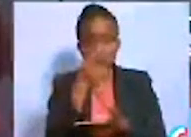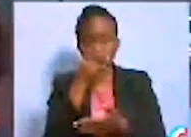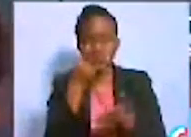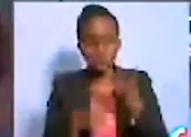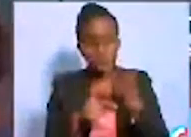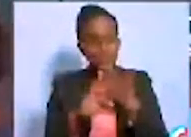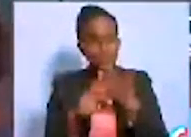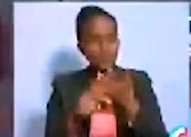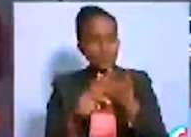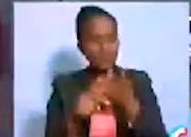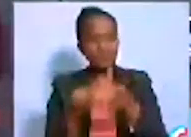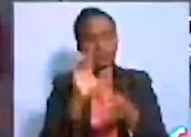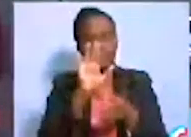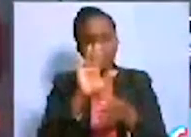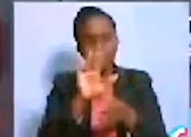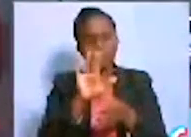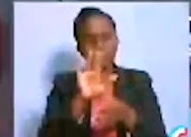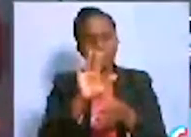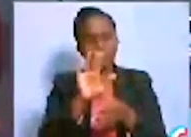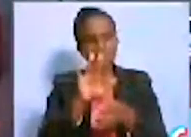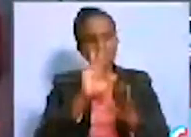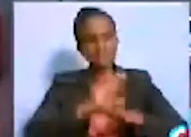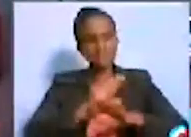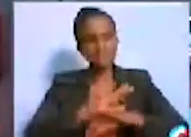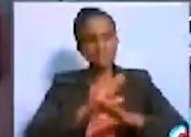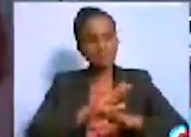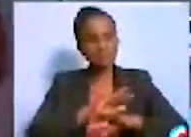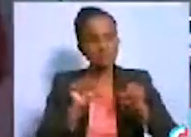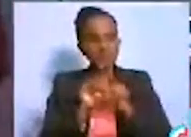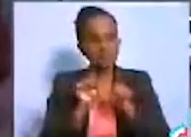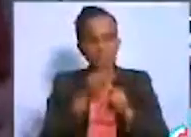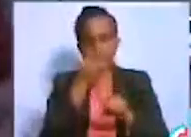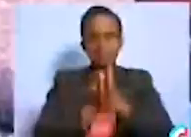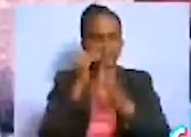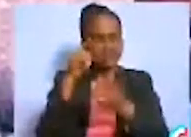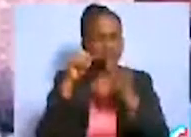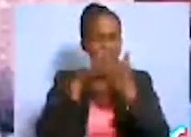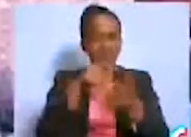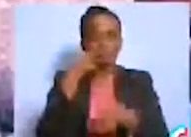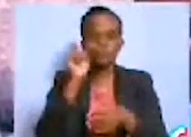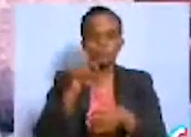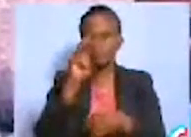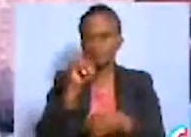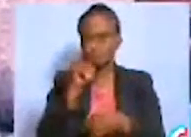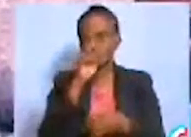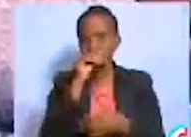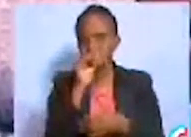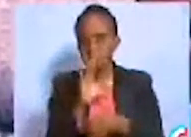or addresses order. The aspirations of the Zambian people should have addressed these things, Mr. Speaker. Mr.